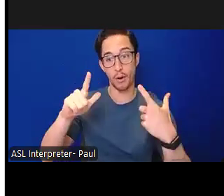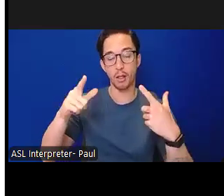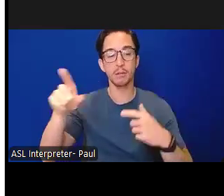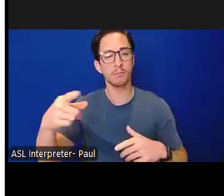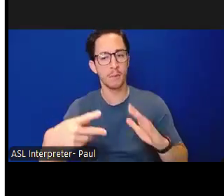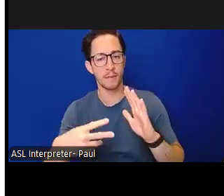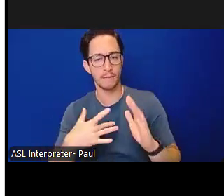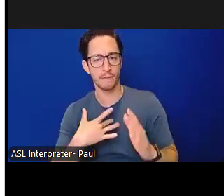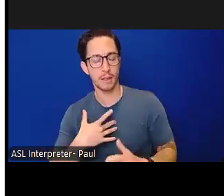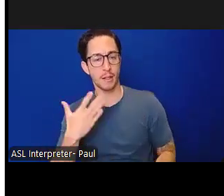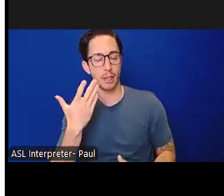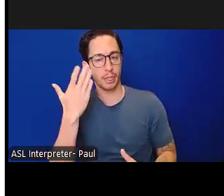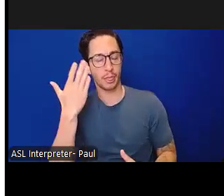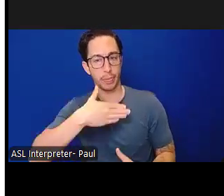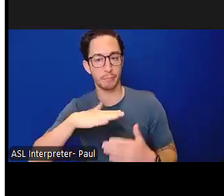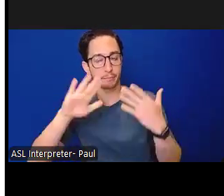invisible and invalidated.